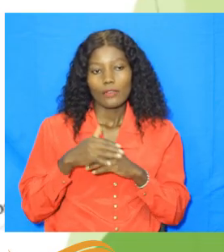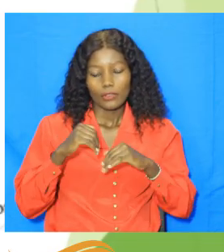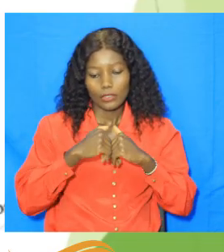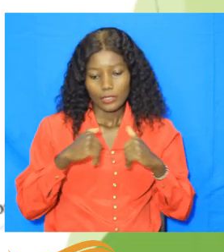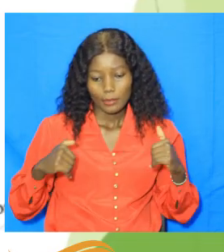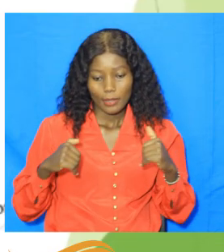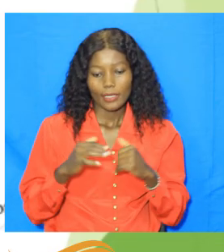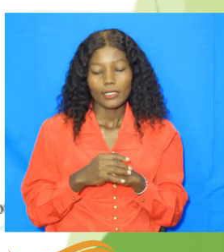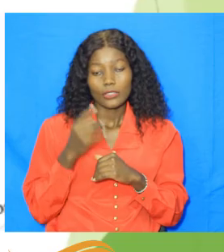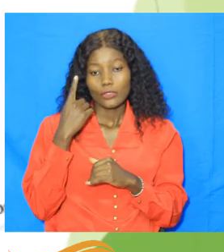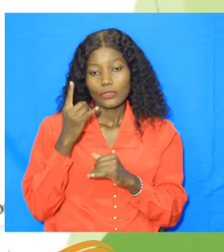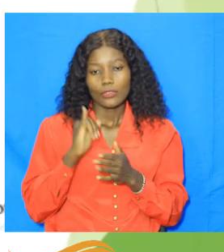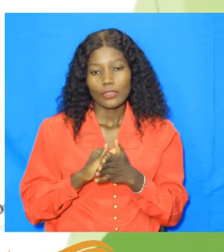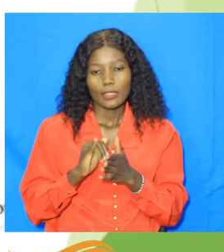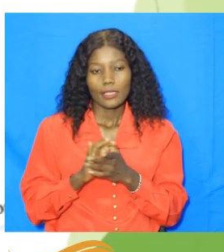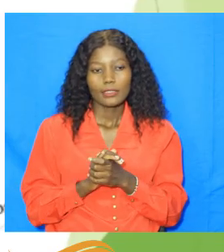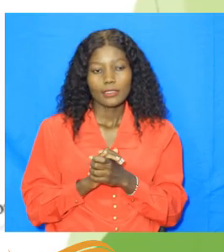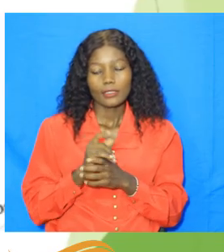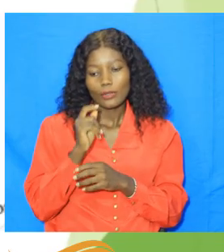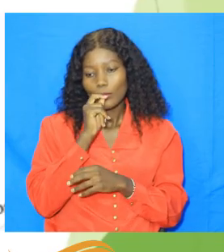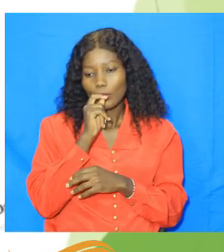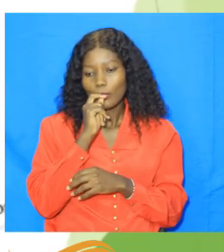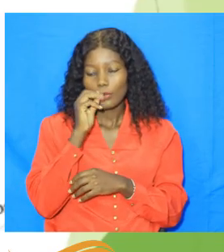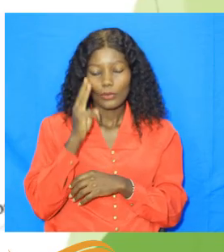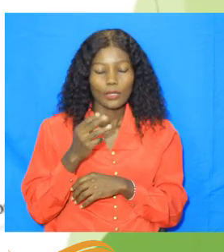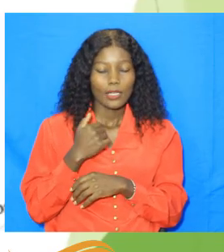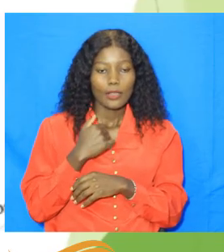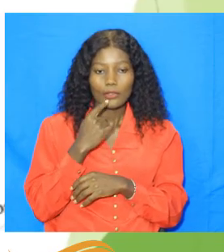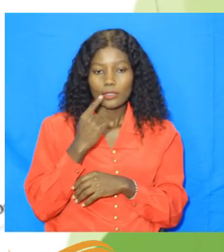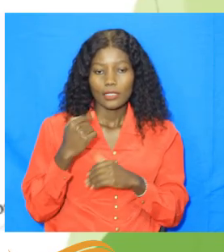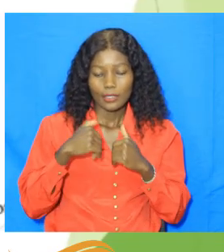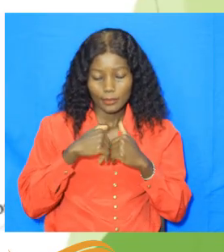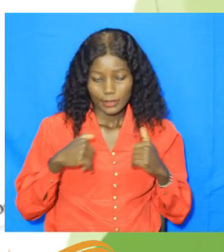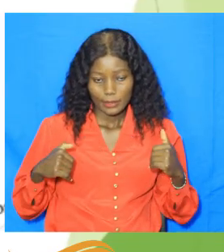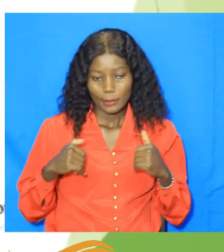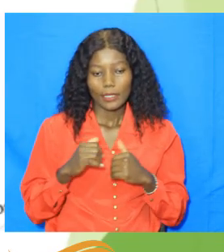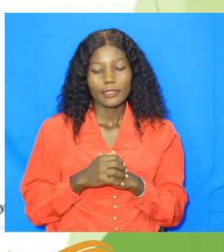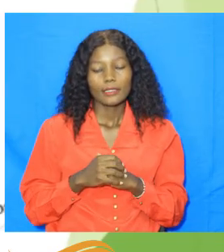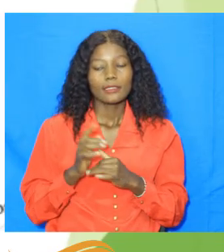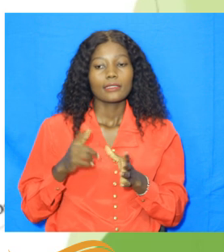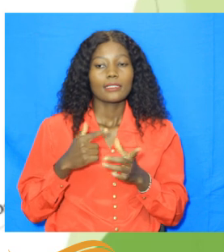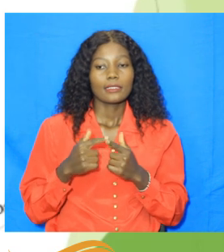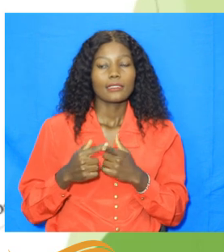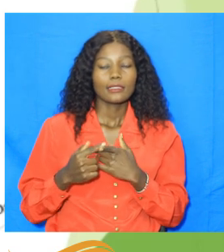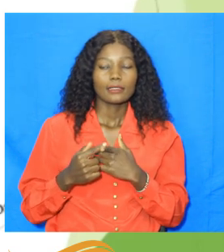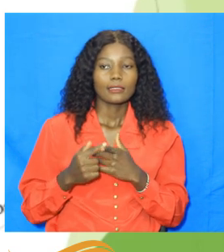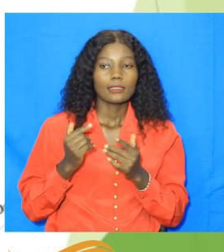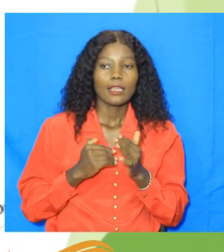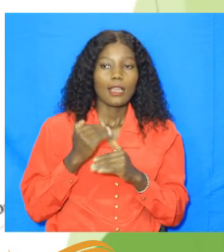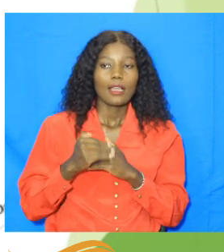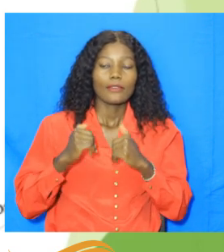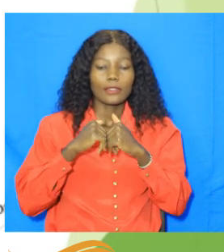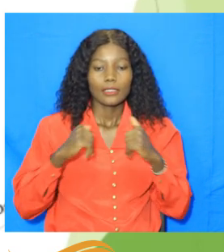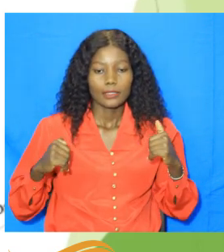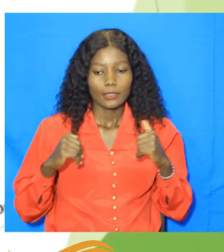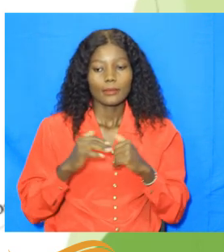For wakarete, the referee will have to tell them separate. Then after